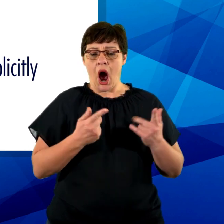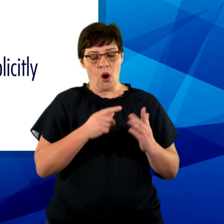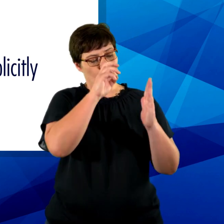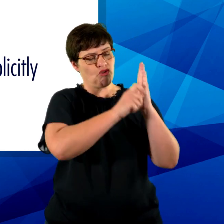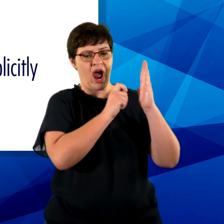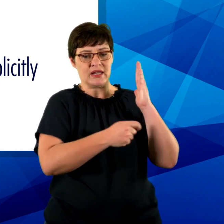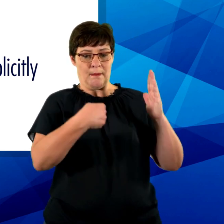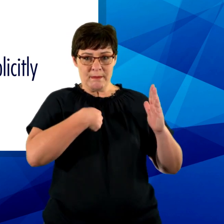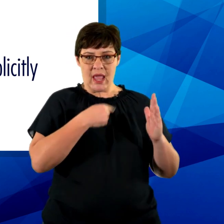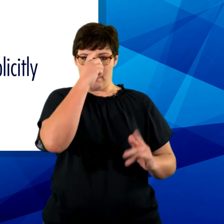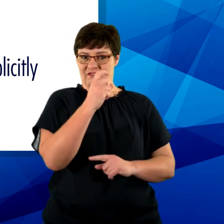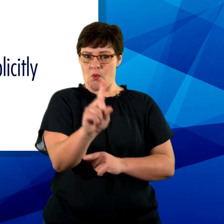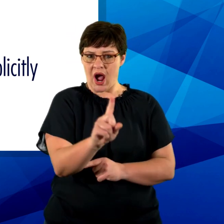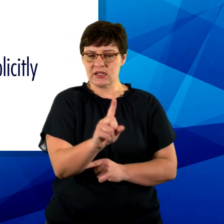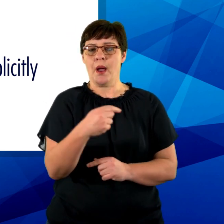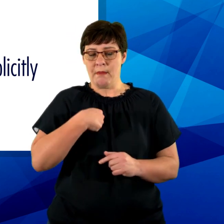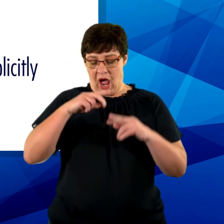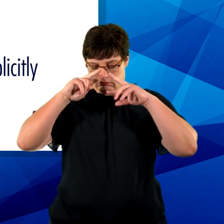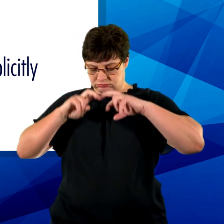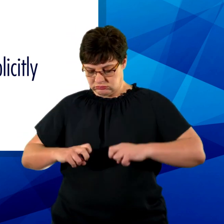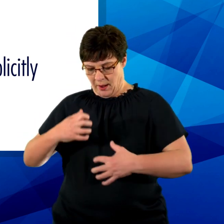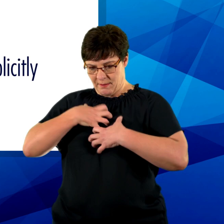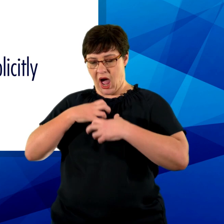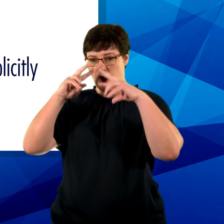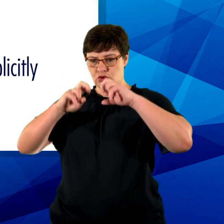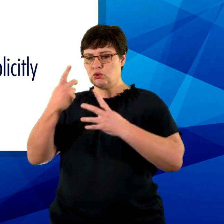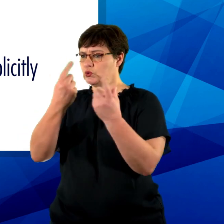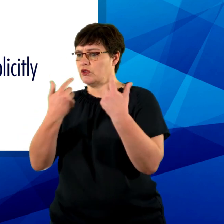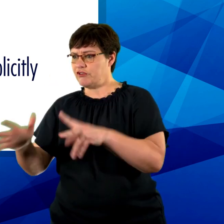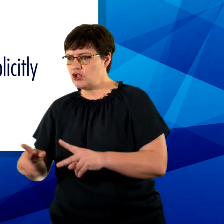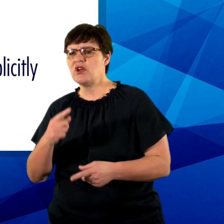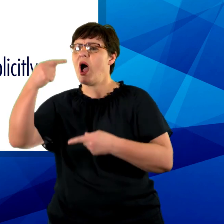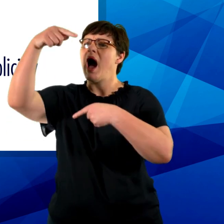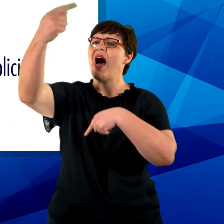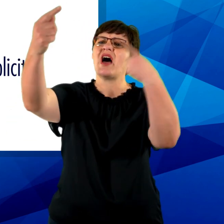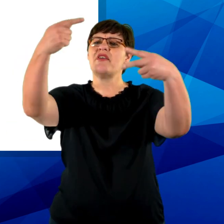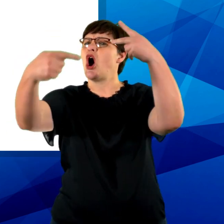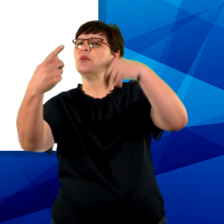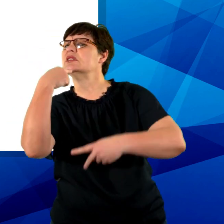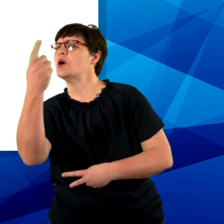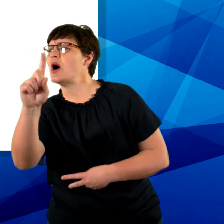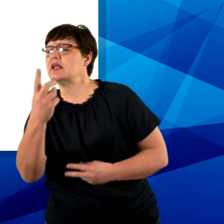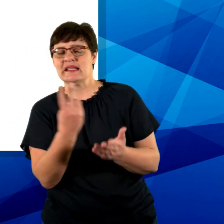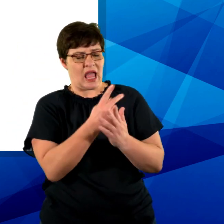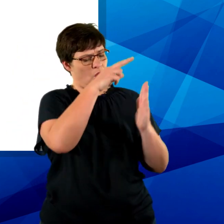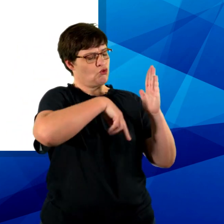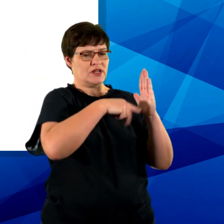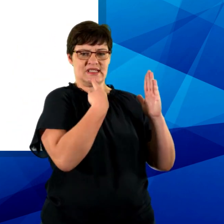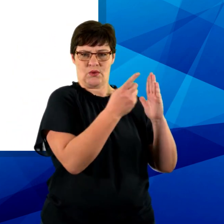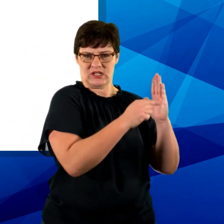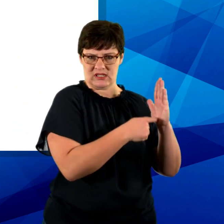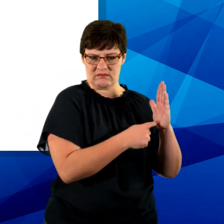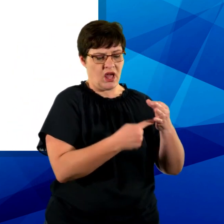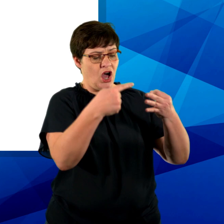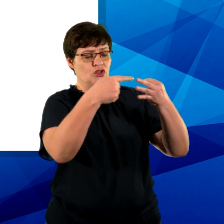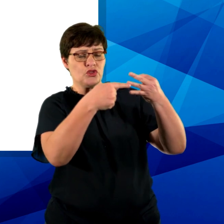known, you should engage with your own research, the arguments of others, and your readers. 3 of the many strategies